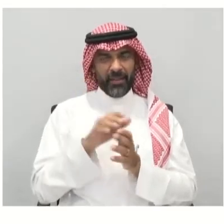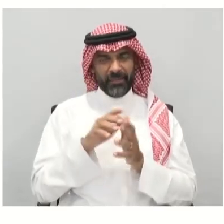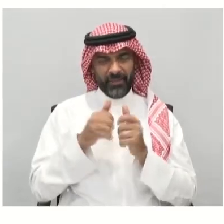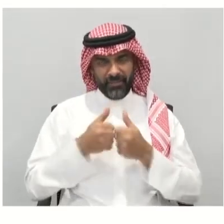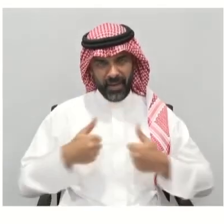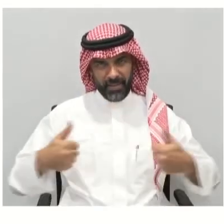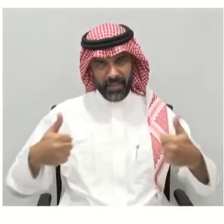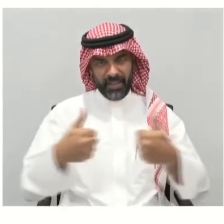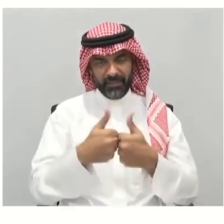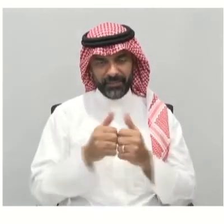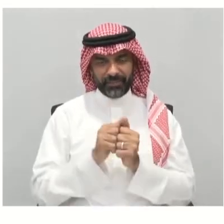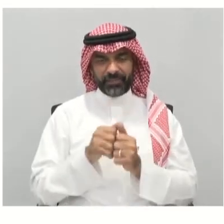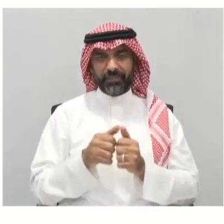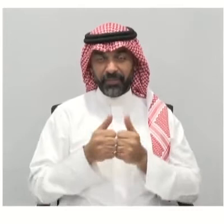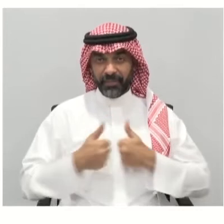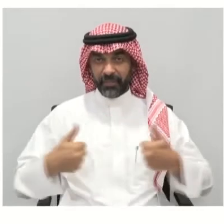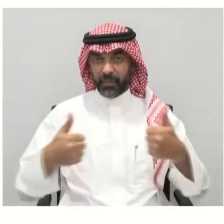family